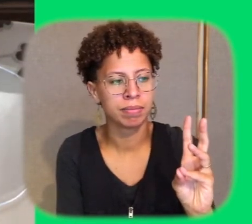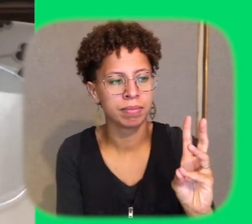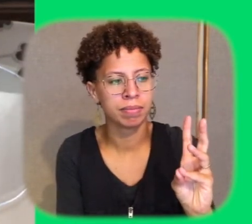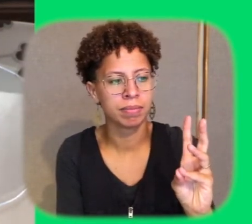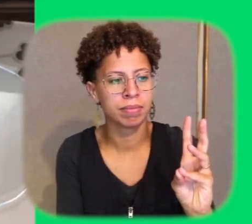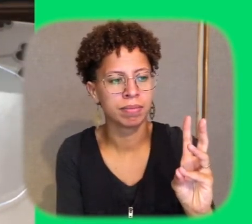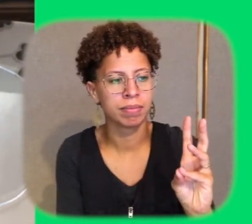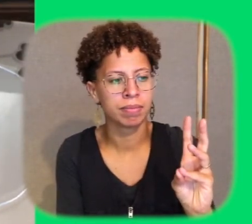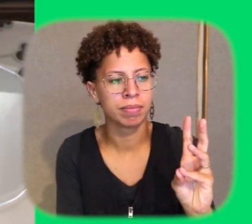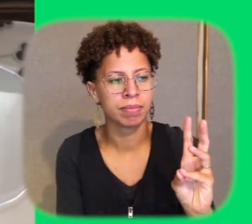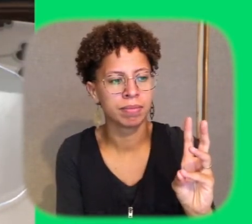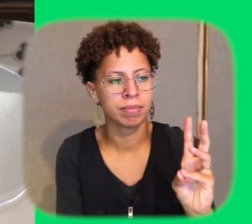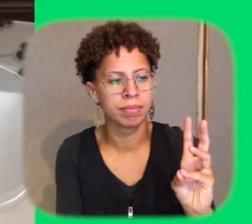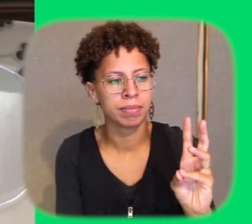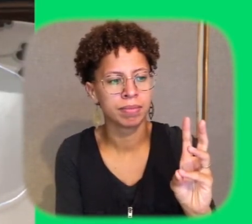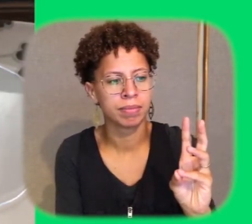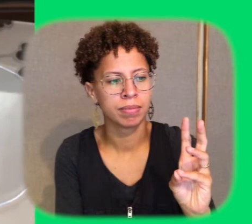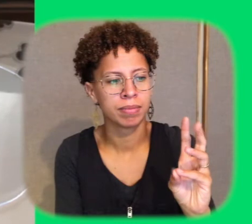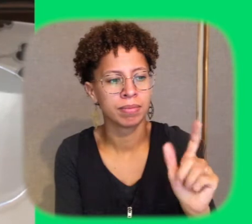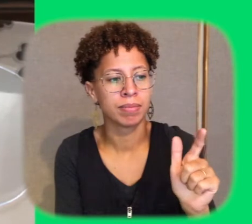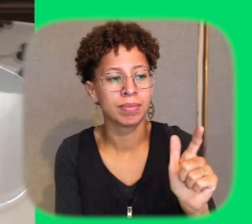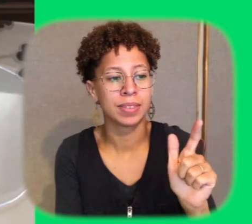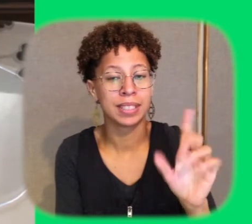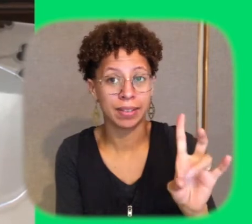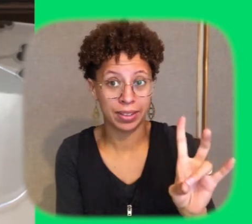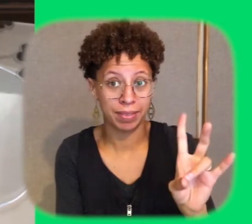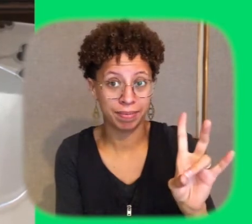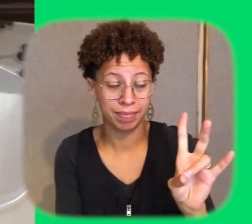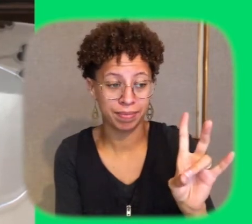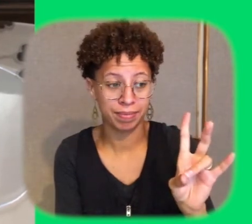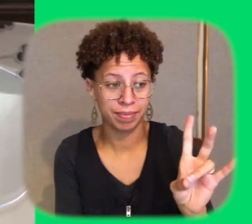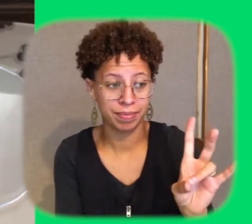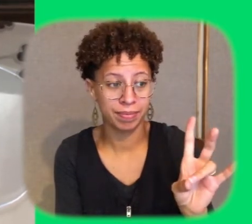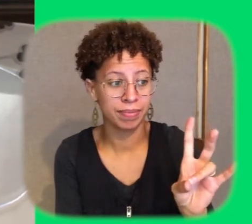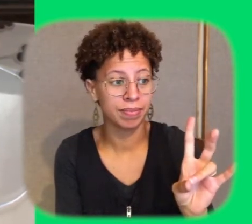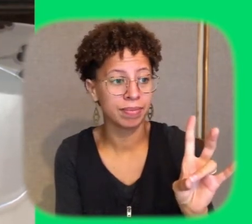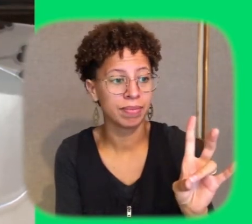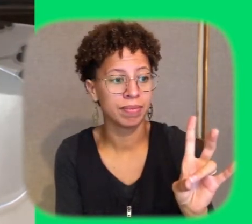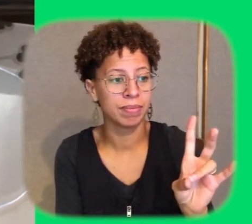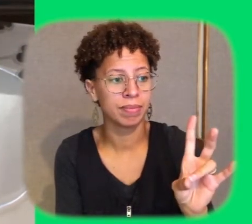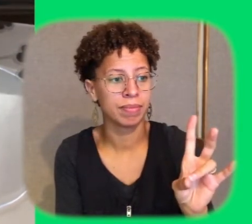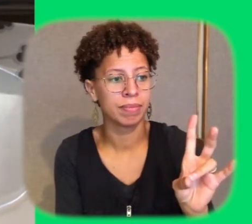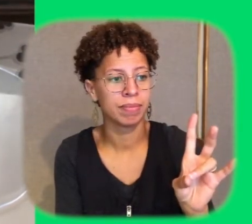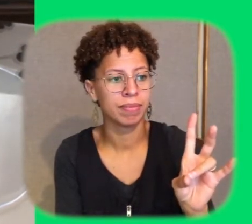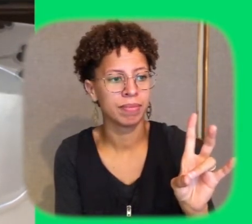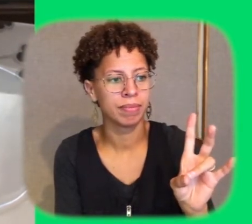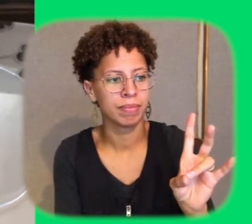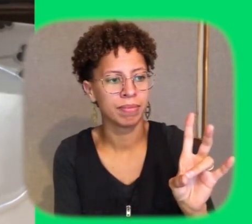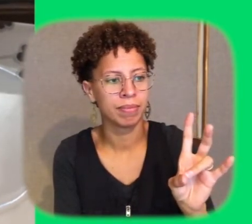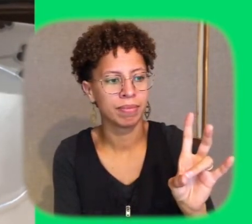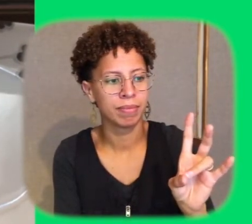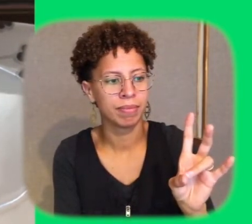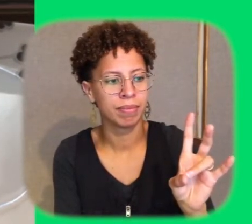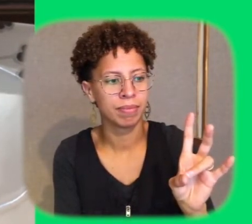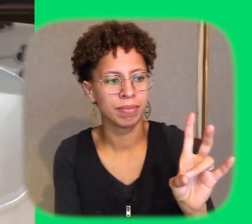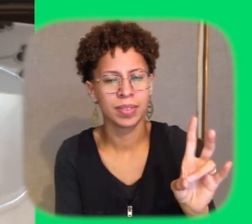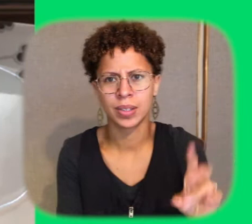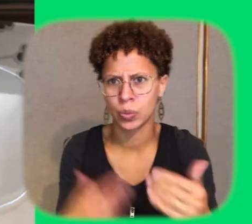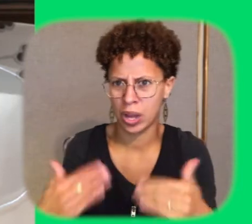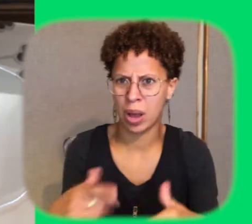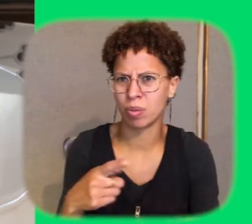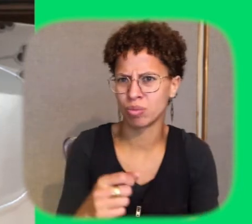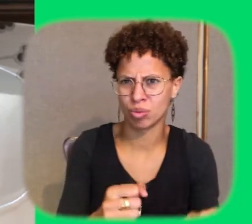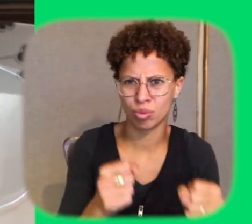These things aren't that strong. they're kind of... Oh, put